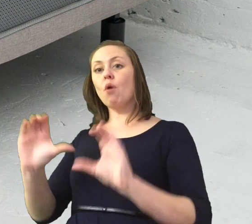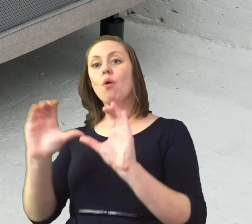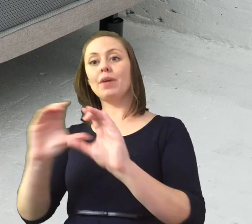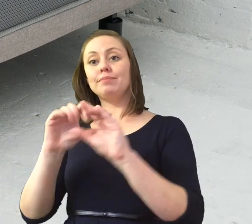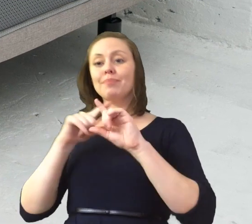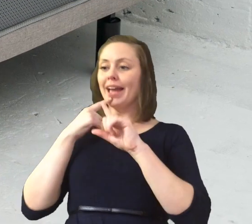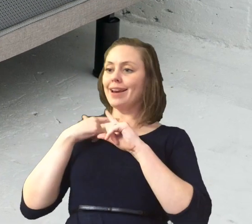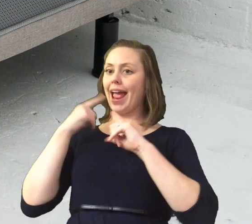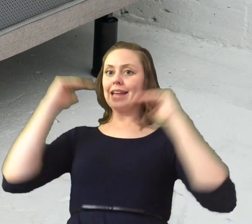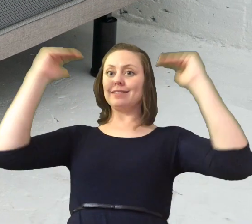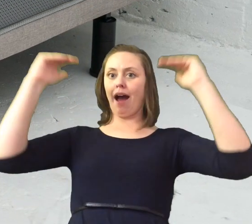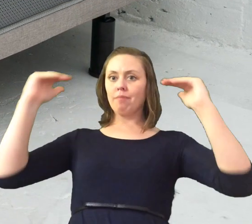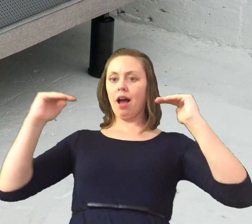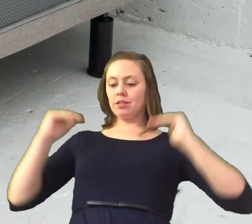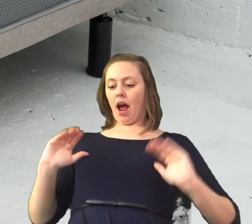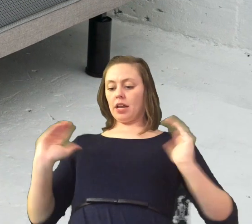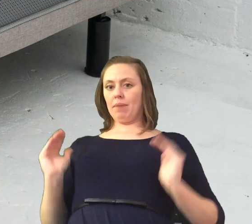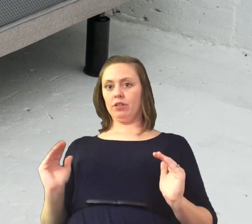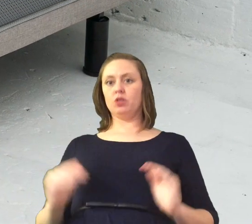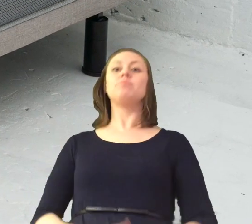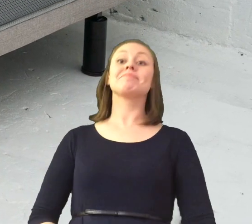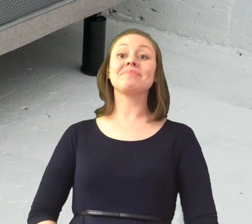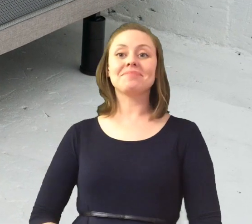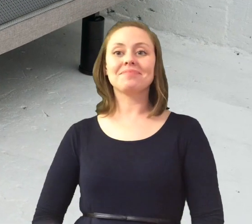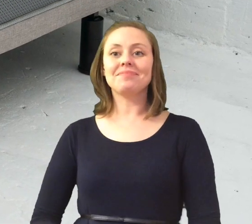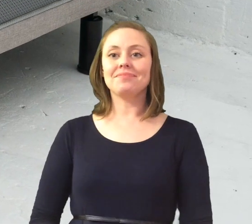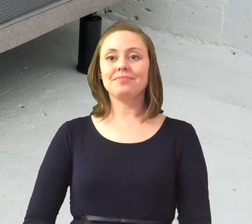Performance, in a side-by-side comparison.